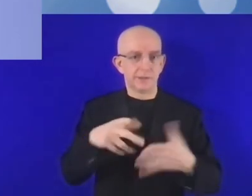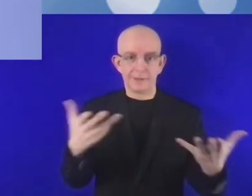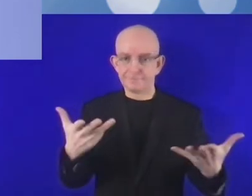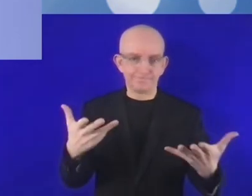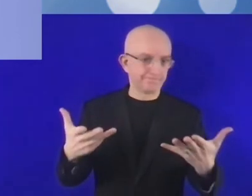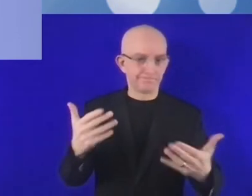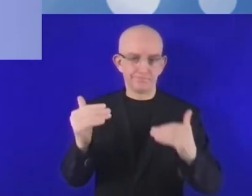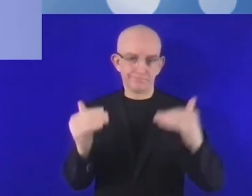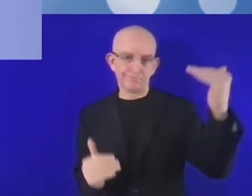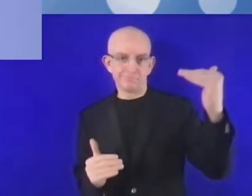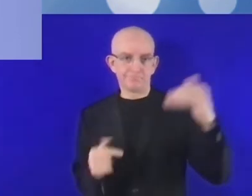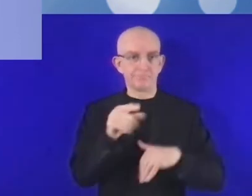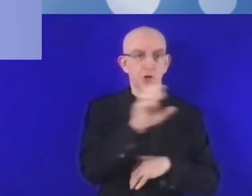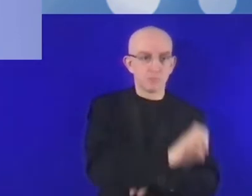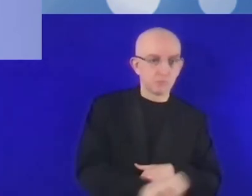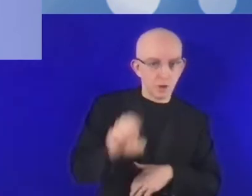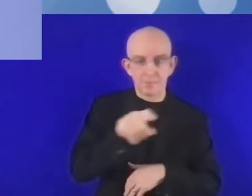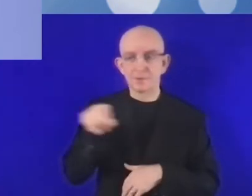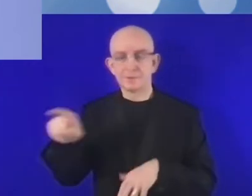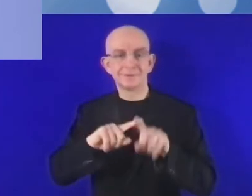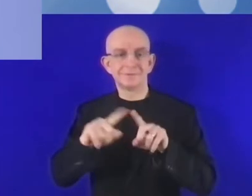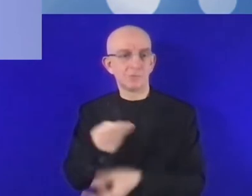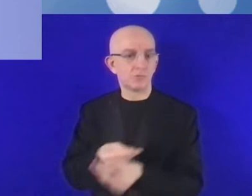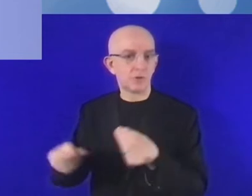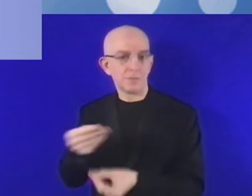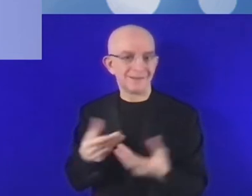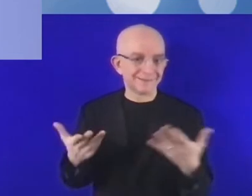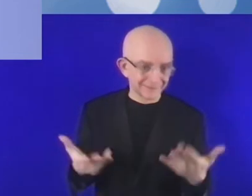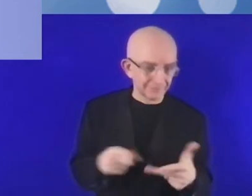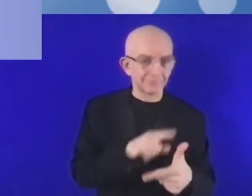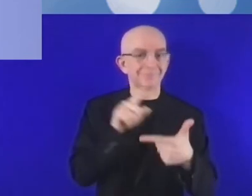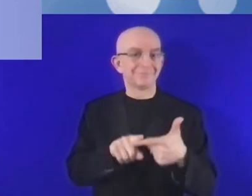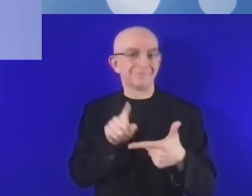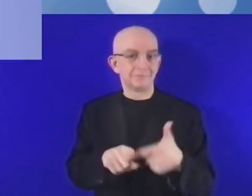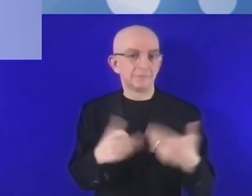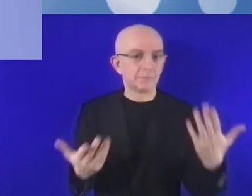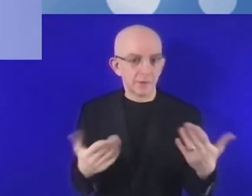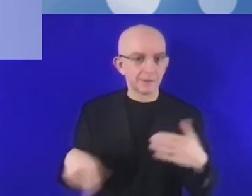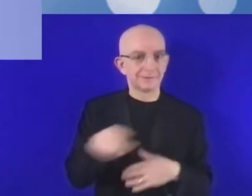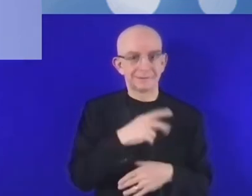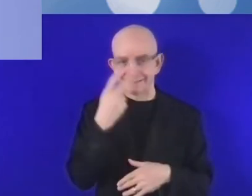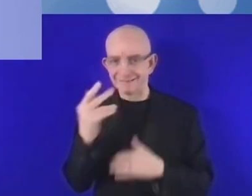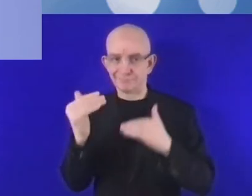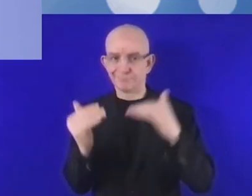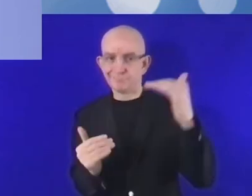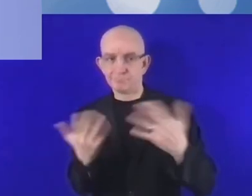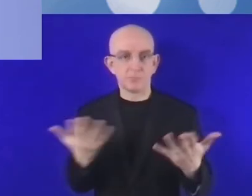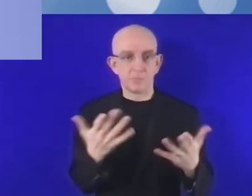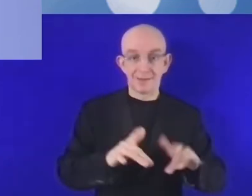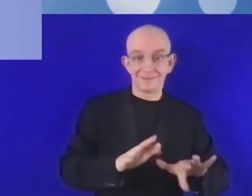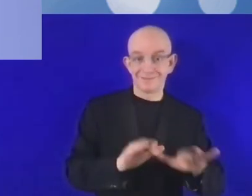beyond and let me today share with you european perspective of these